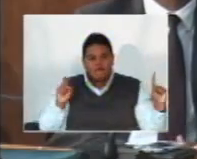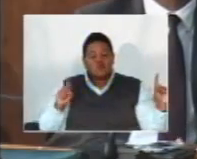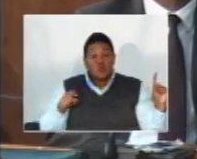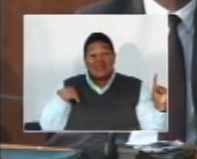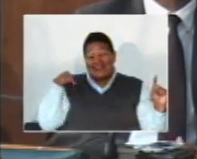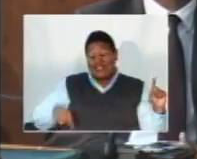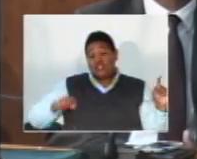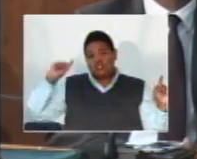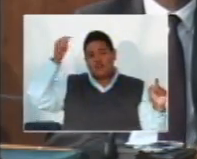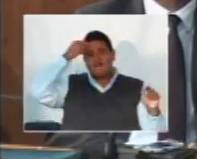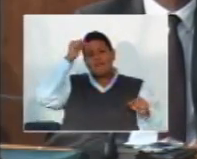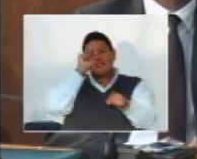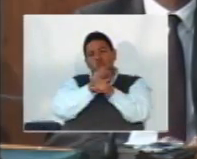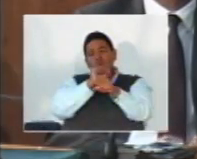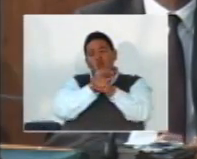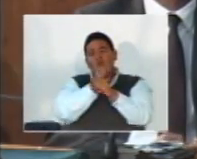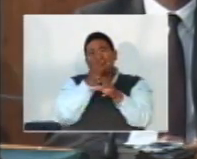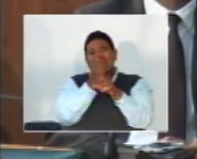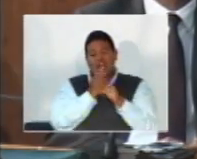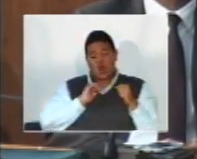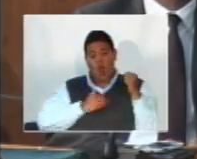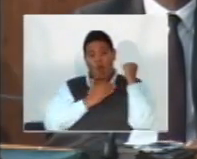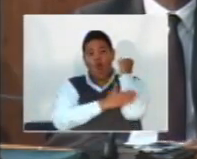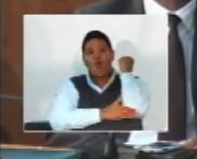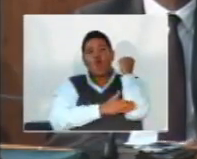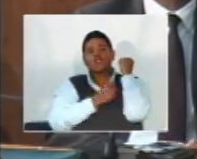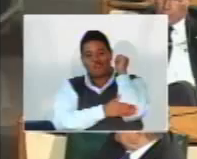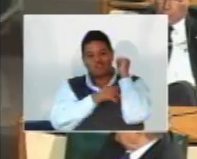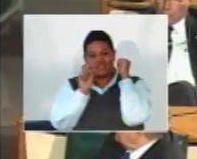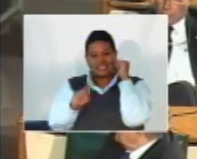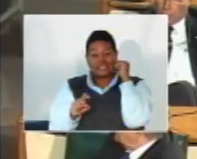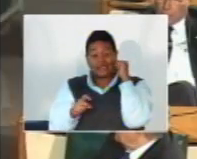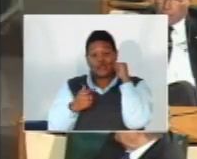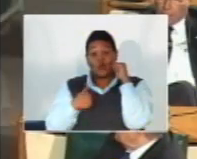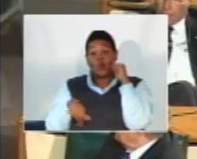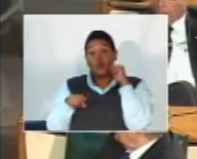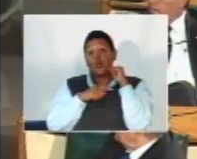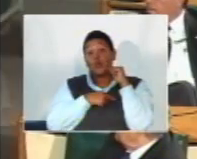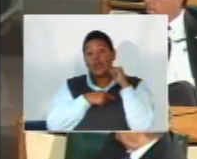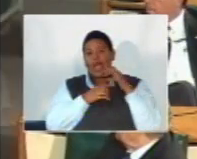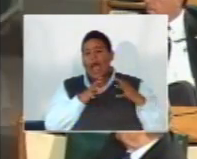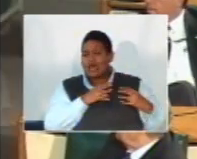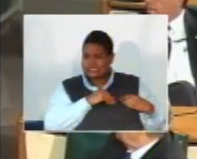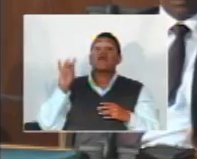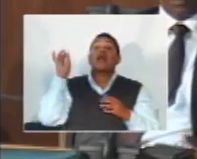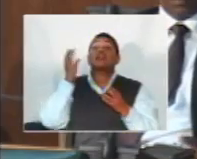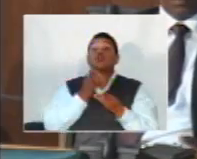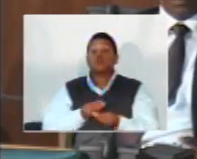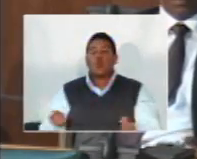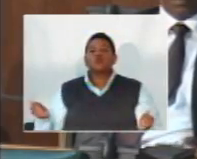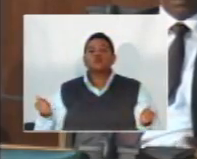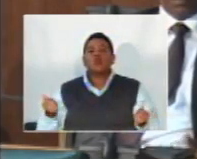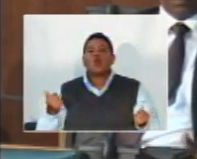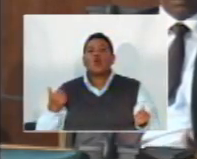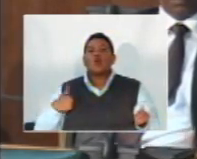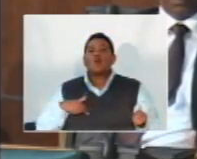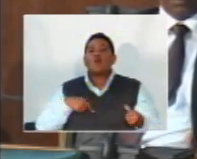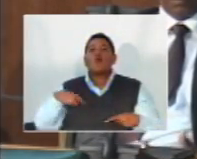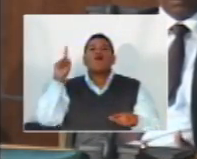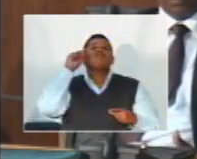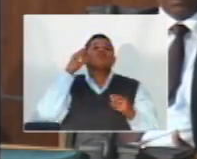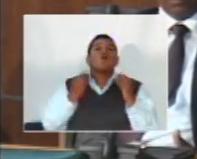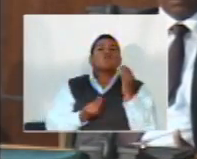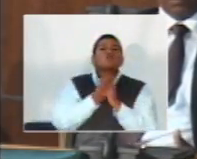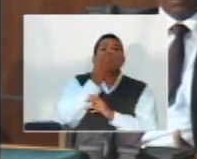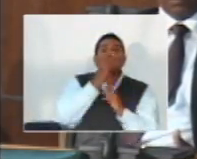This government is working to get our nation where it needs to go. We are finding solutions. We are going for growth and